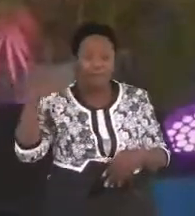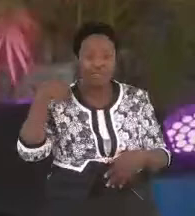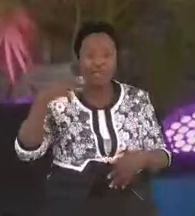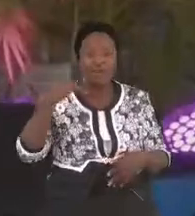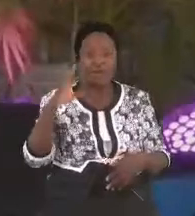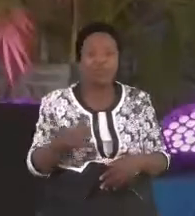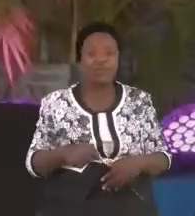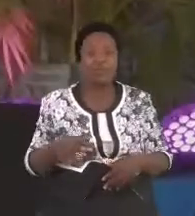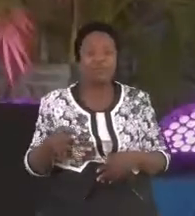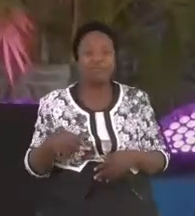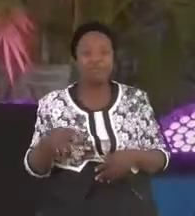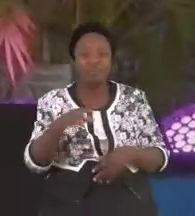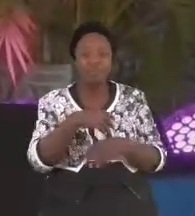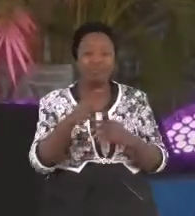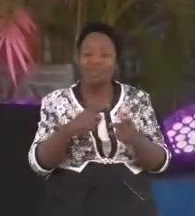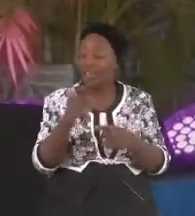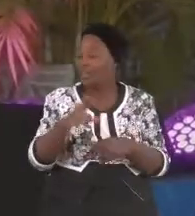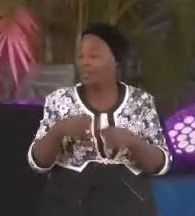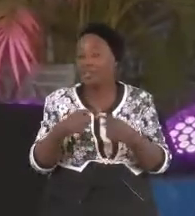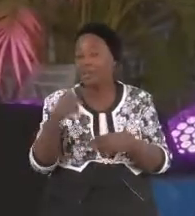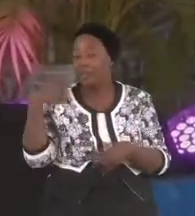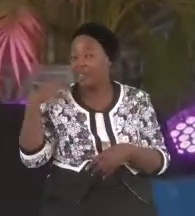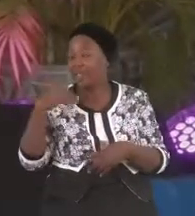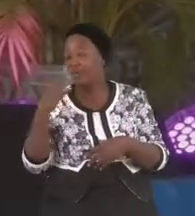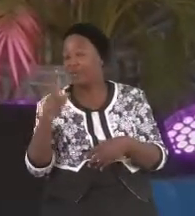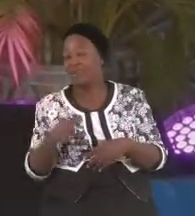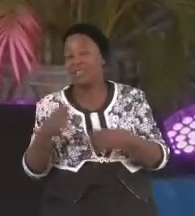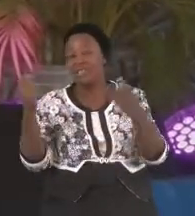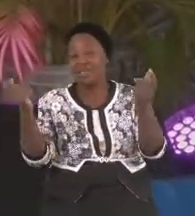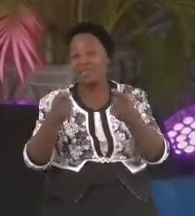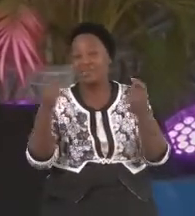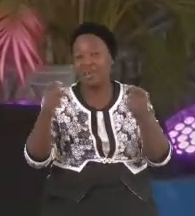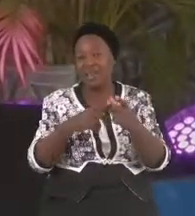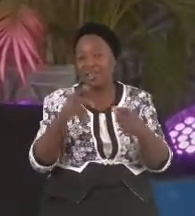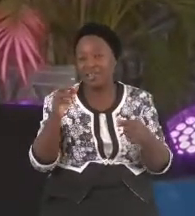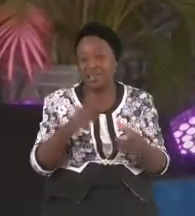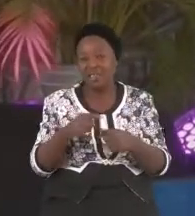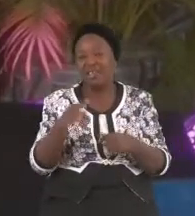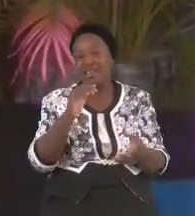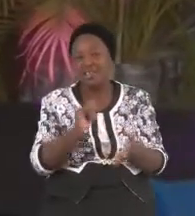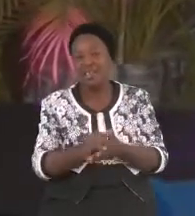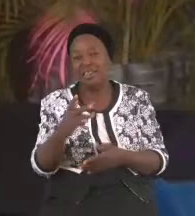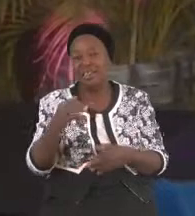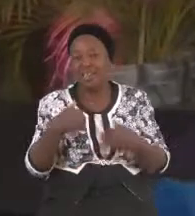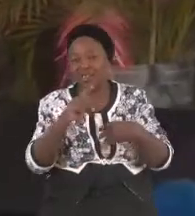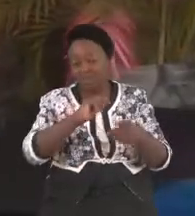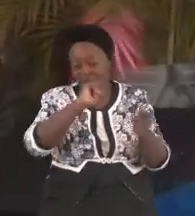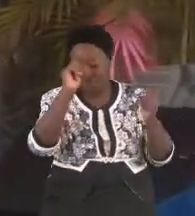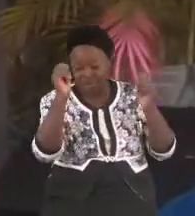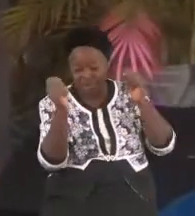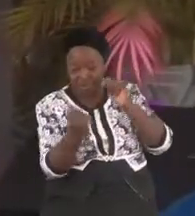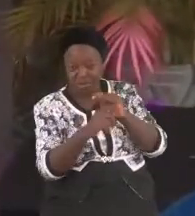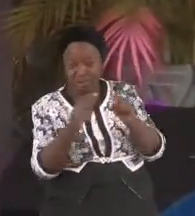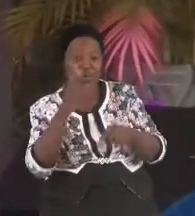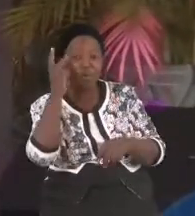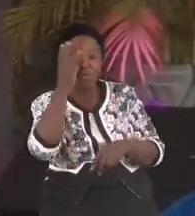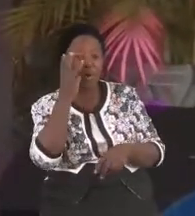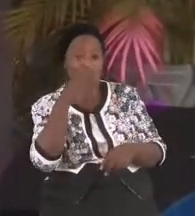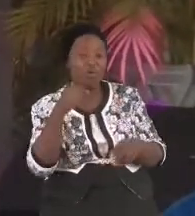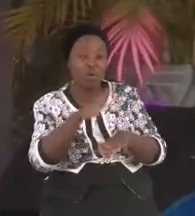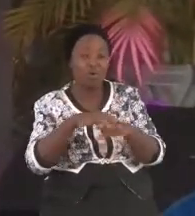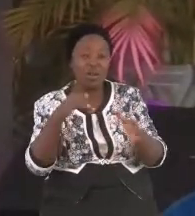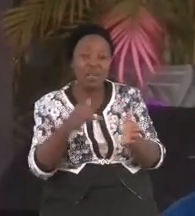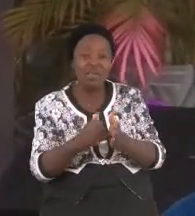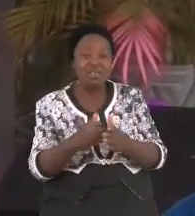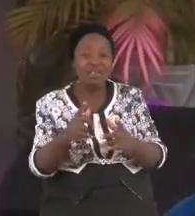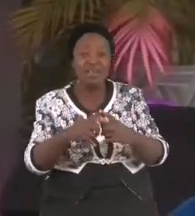And in on the way, that thing had been turned to wine. We call that supernatural supply.